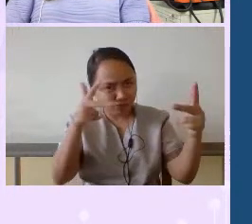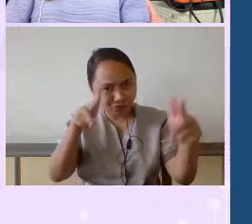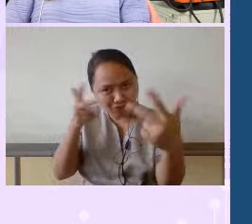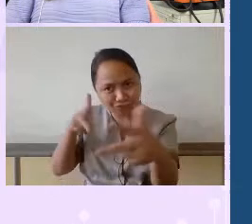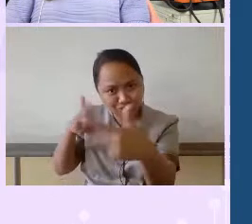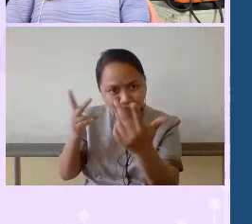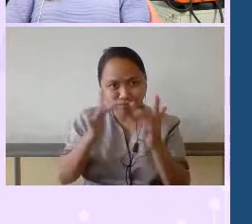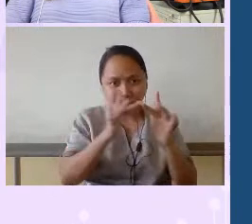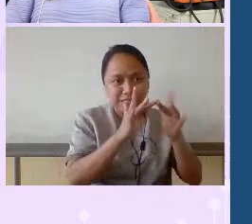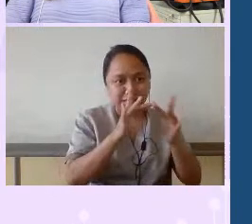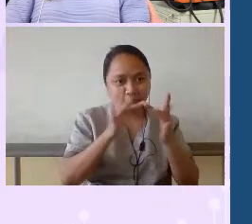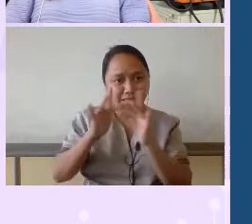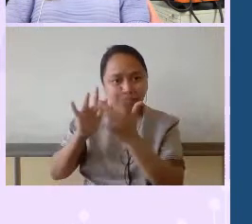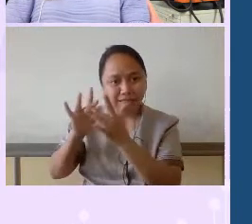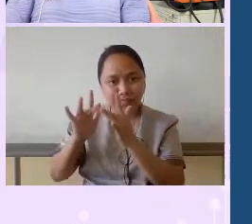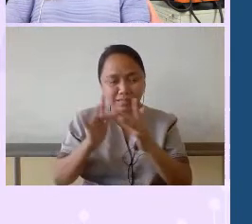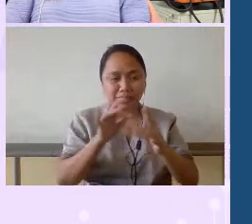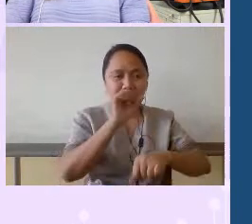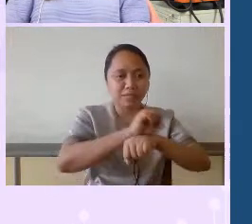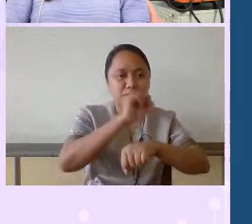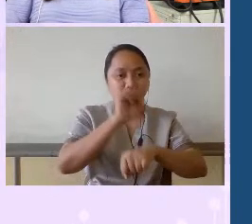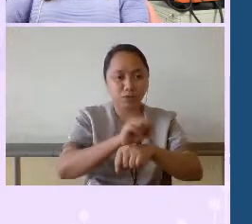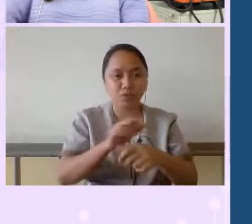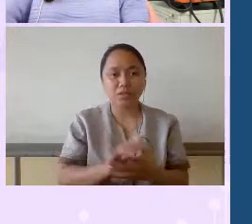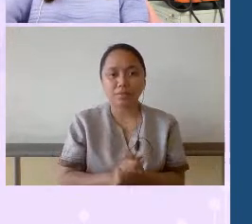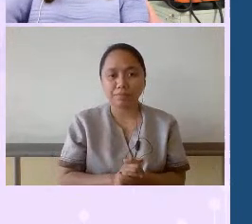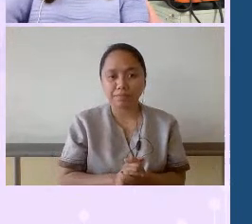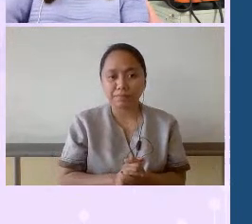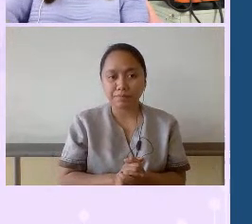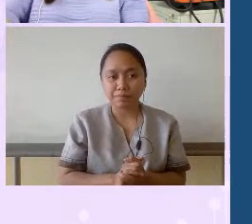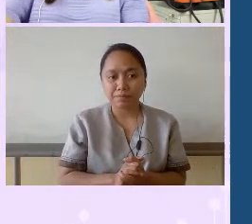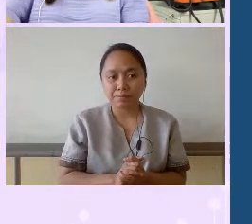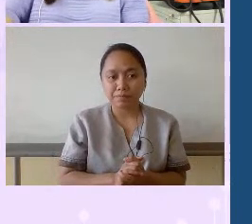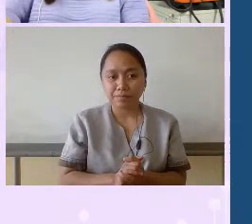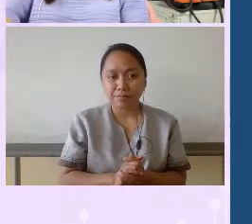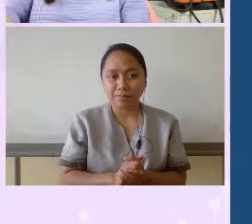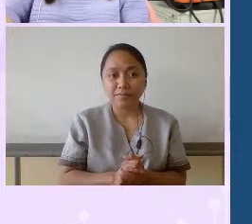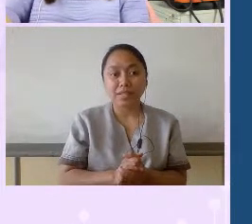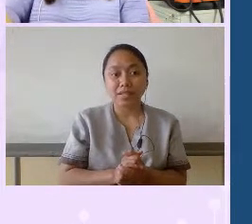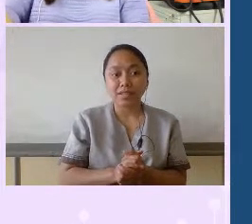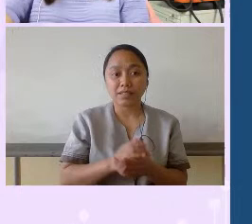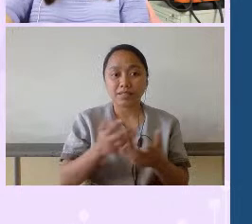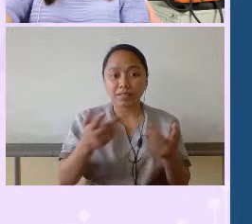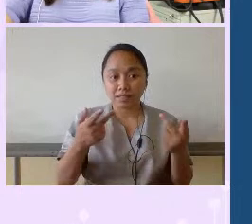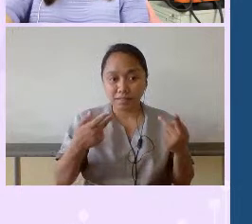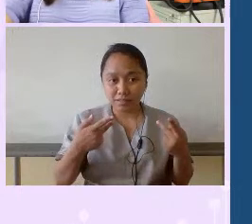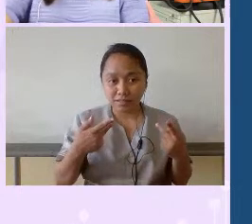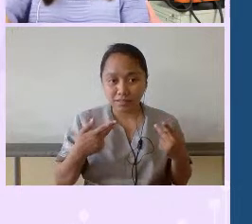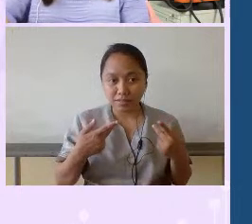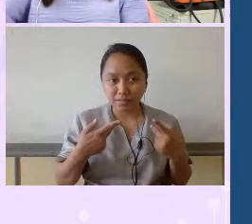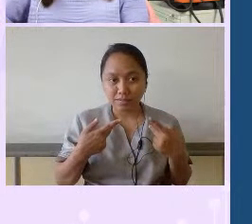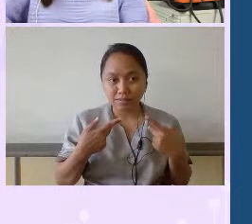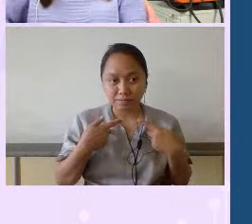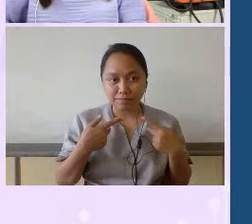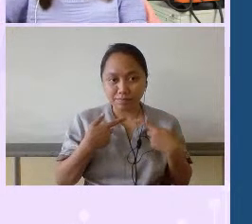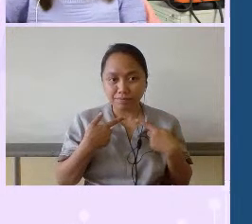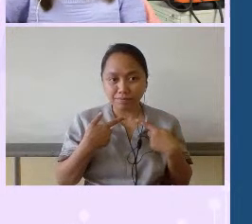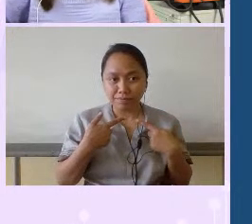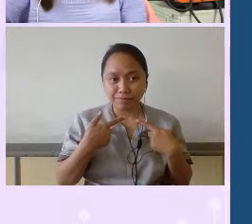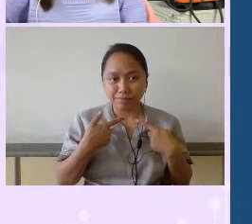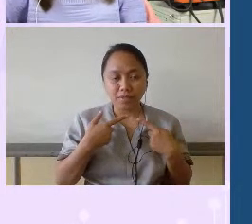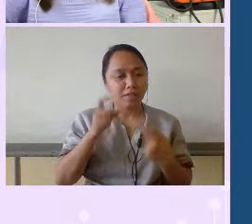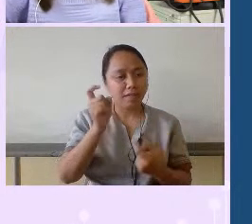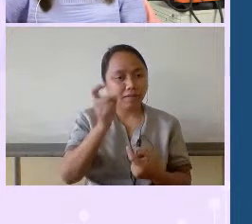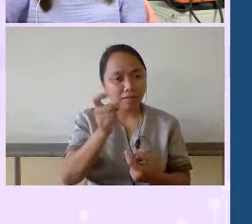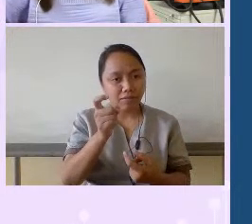an unevenness it creates. Our country finds itself in the digital crossroad with a fast-growing